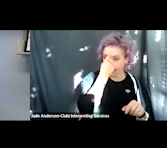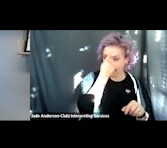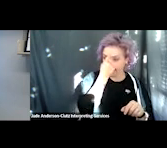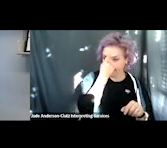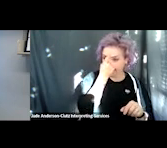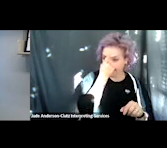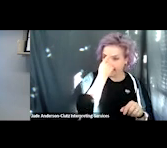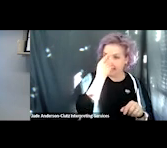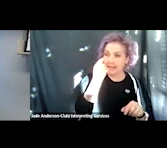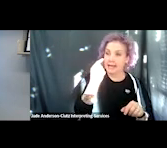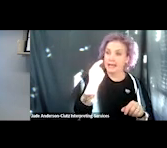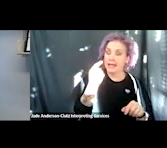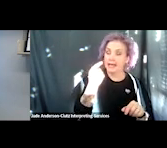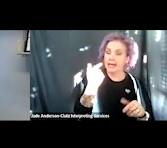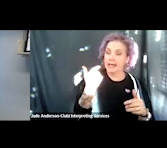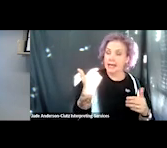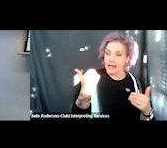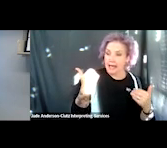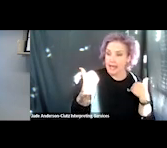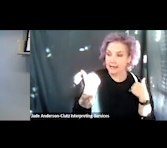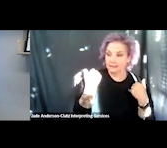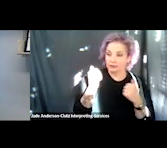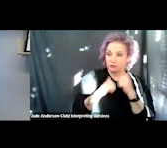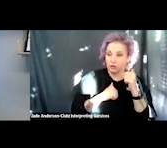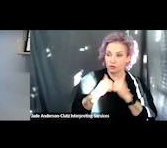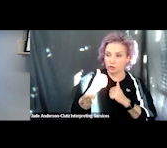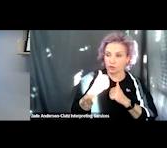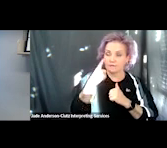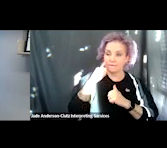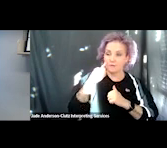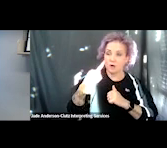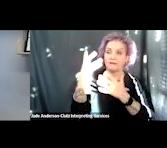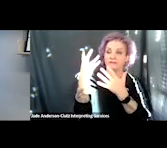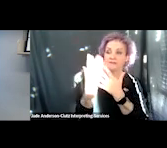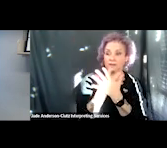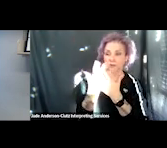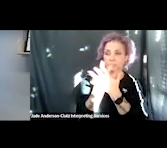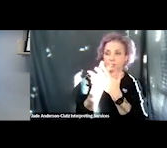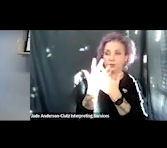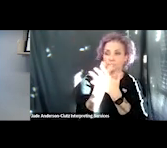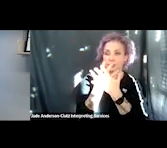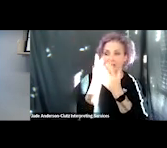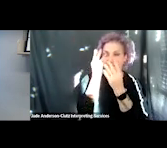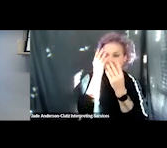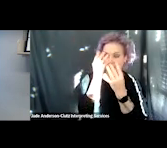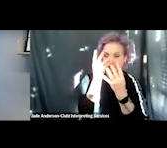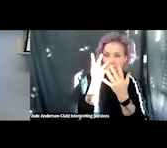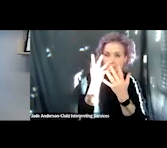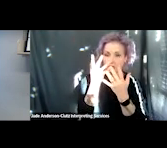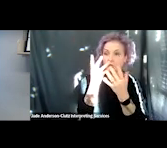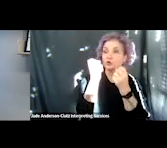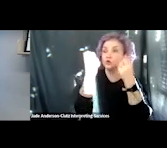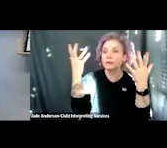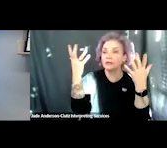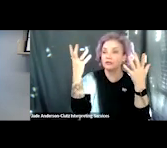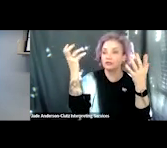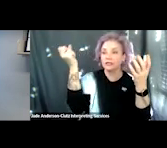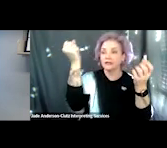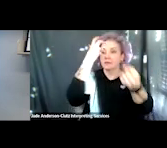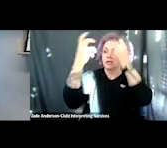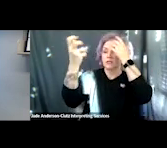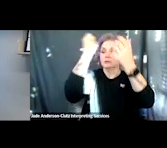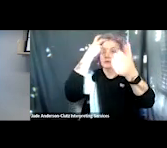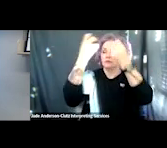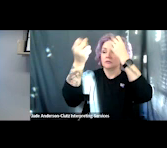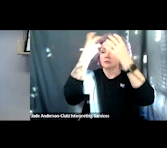out the redundant stimuli. So it kind of looks like a little bit like that filter. You have a lot of different stimuli, and then the brain will choose the ones that are